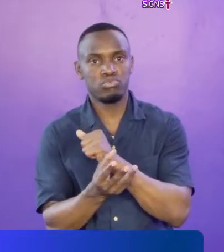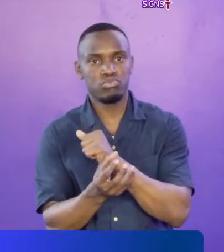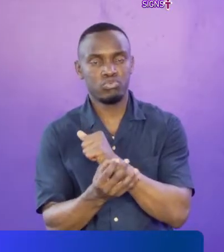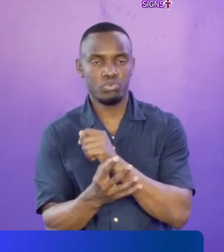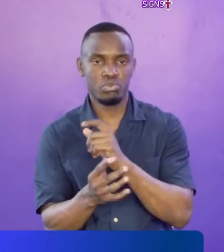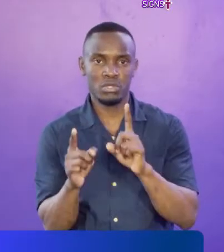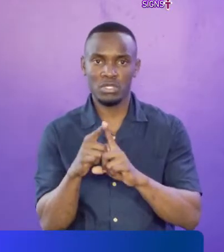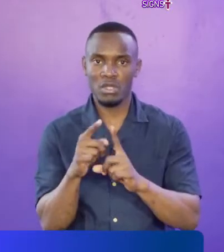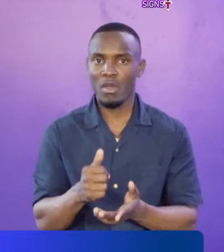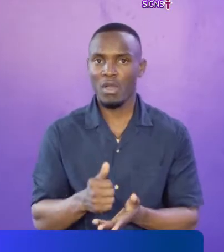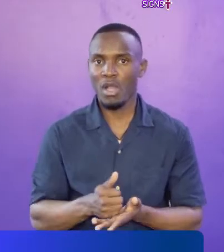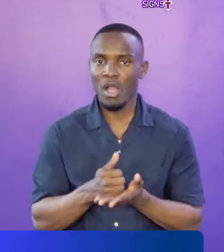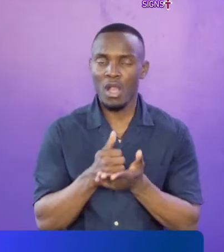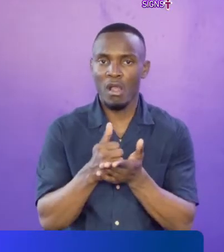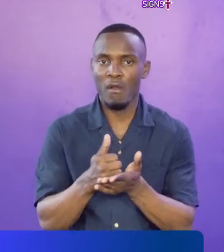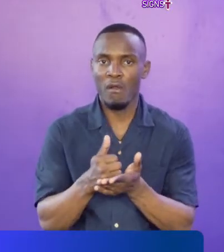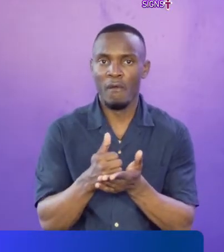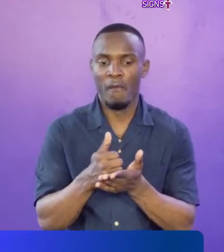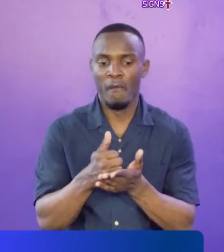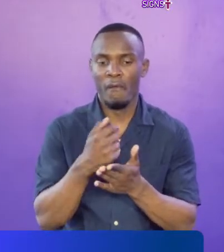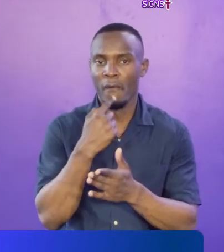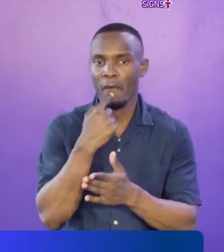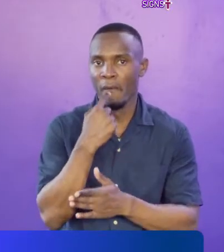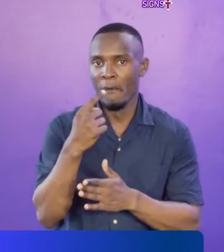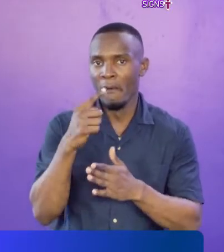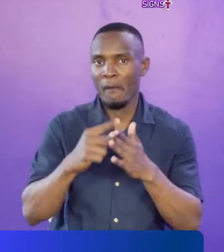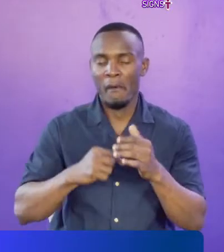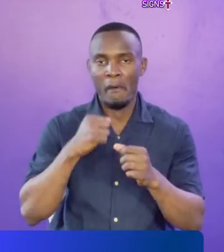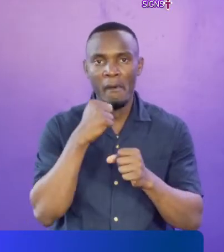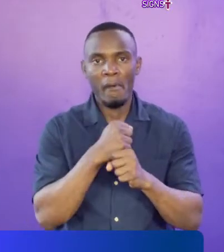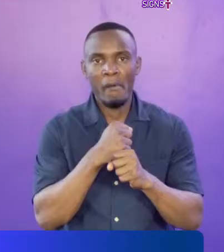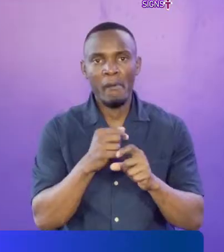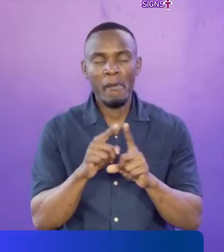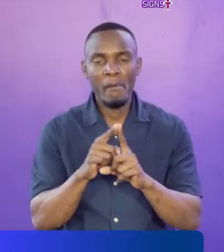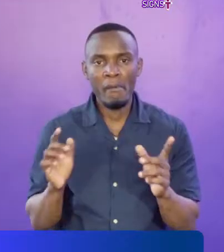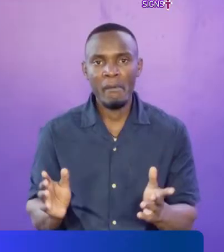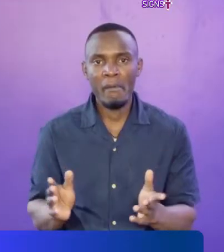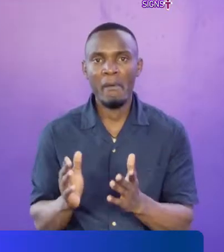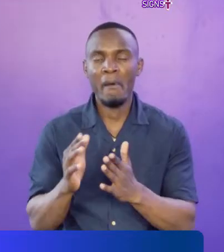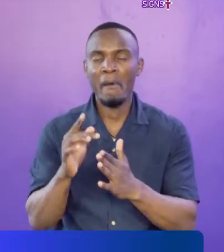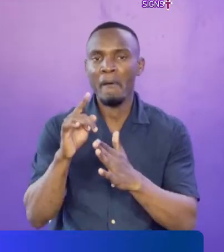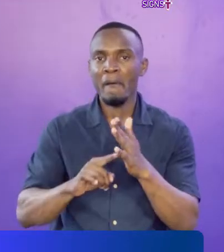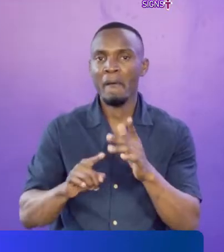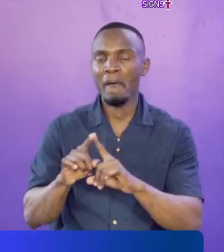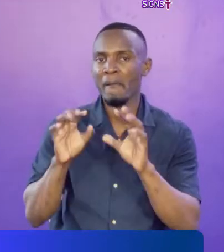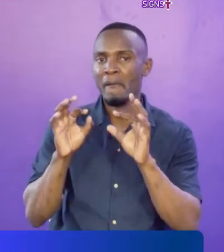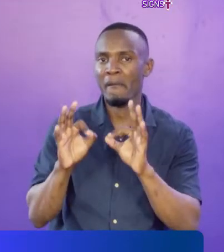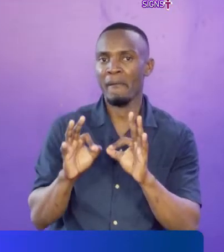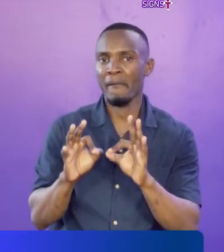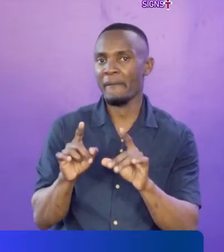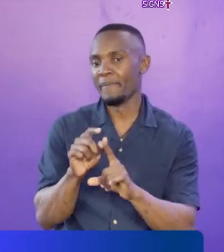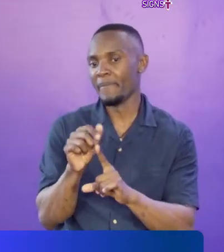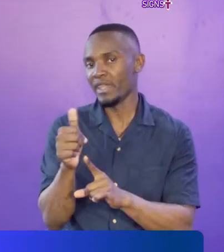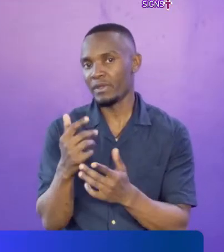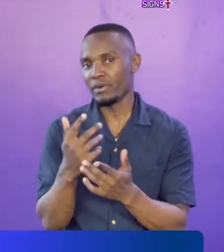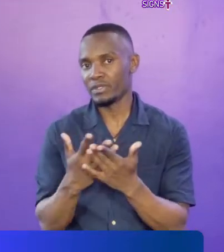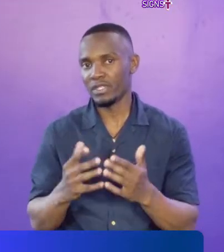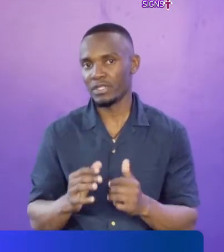what needs to be done, what needs to be encouraged, the efficiency, etc.